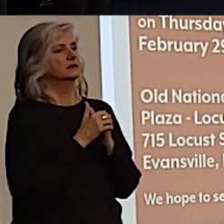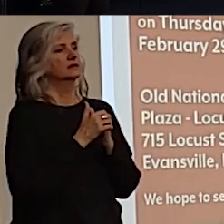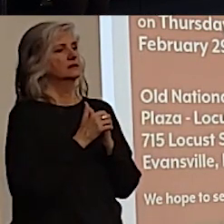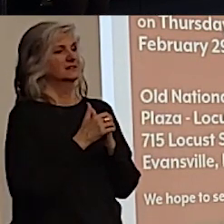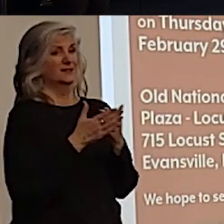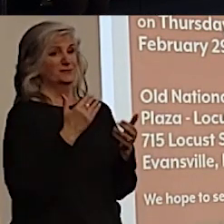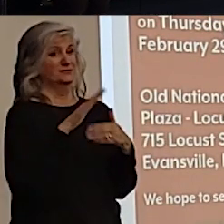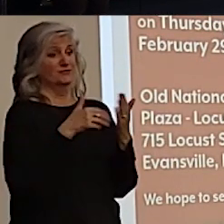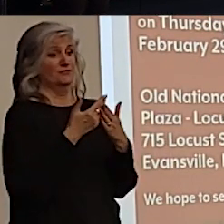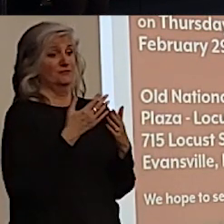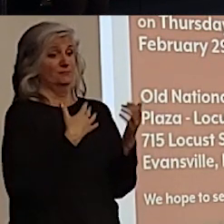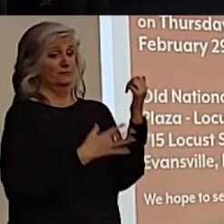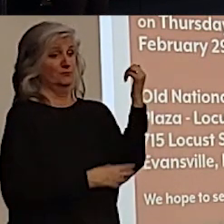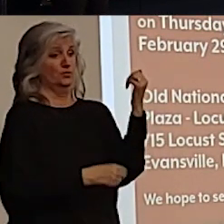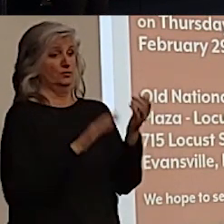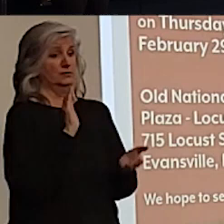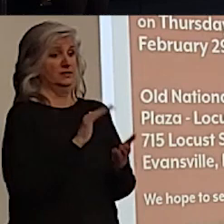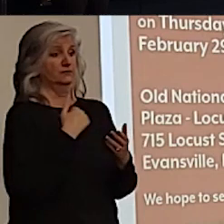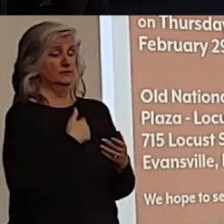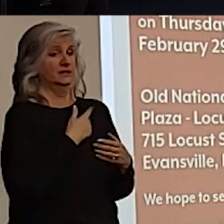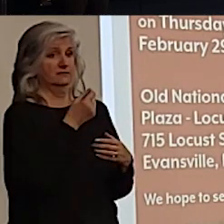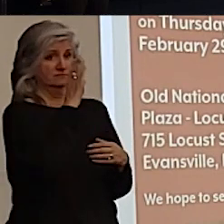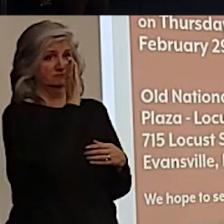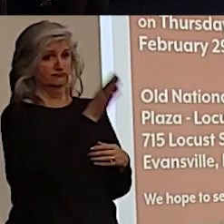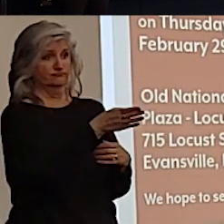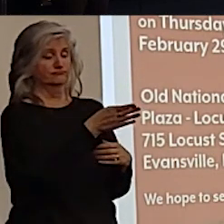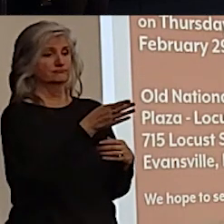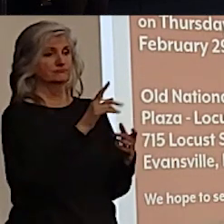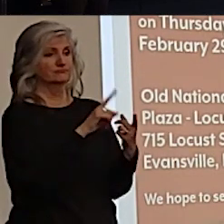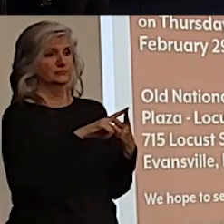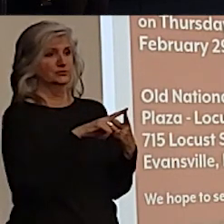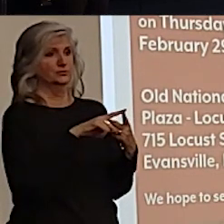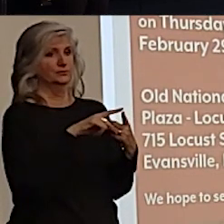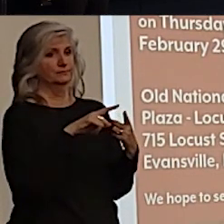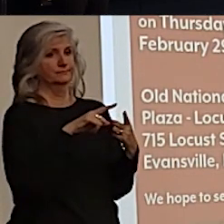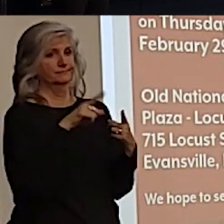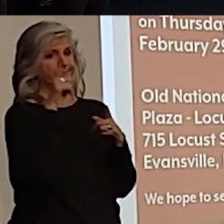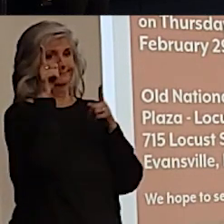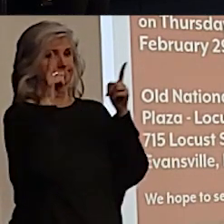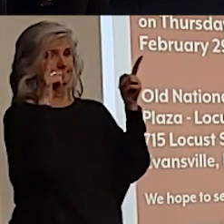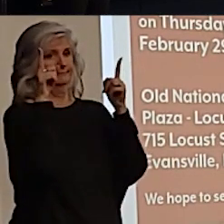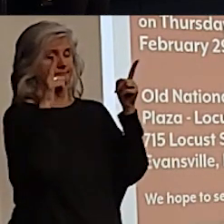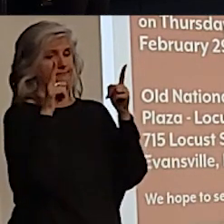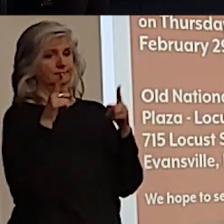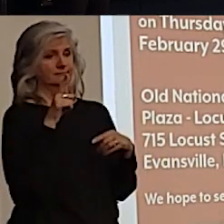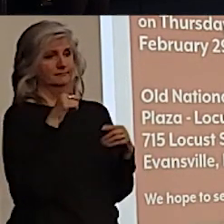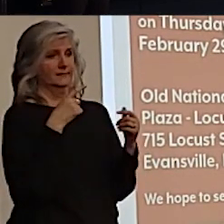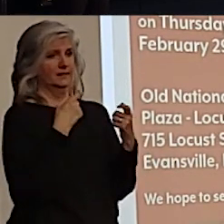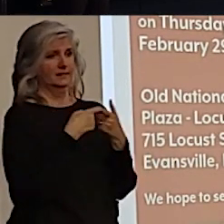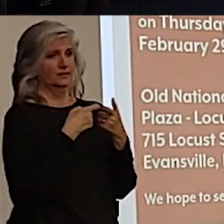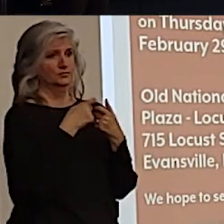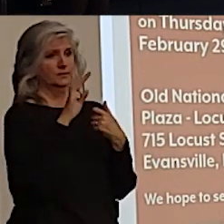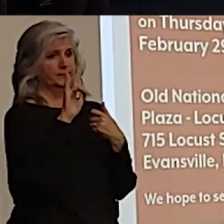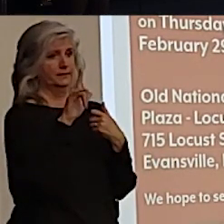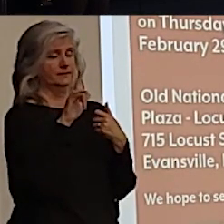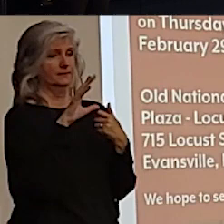all the poor relief we get, we send directly to either NIFCO or I&M for utility bills. So local